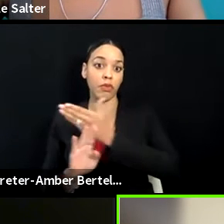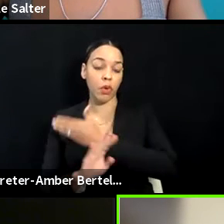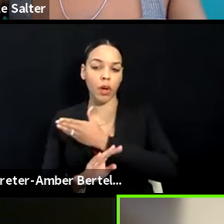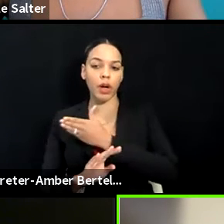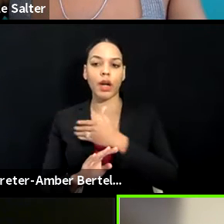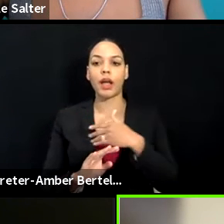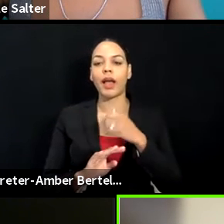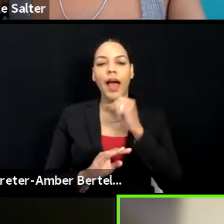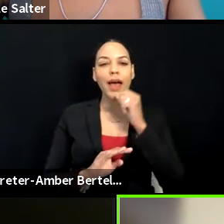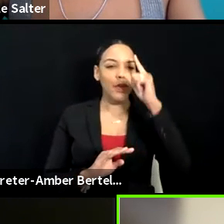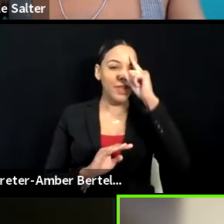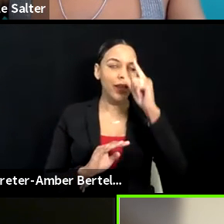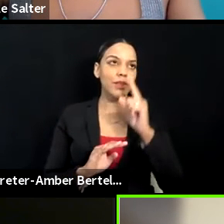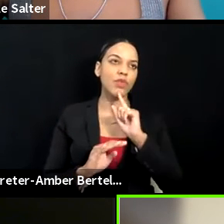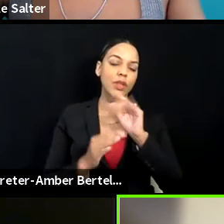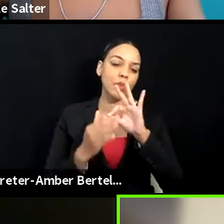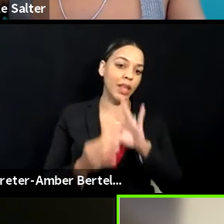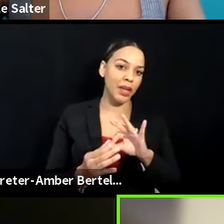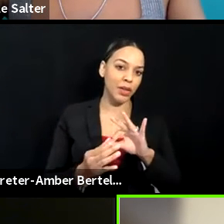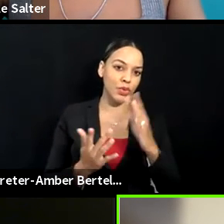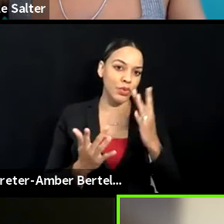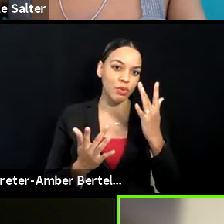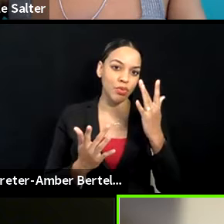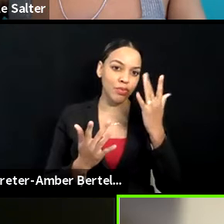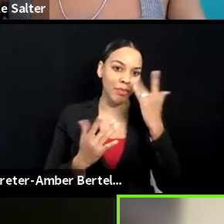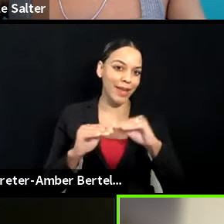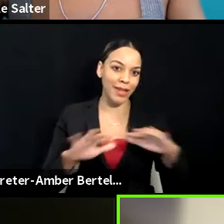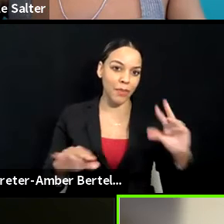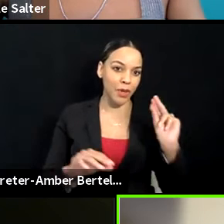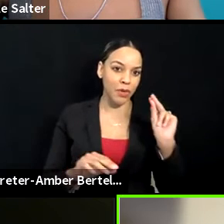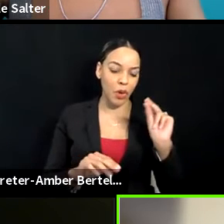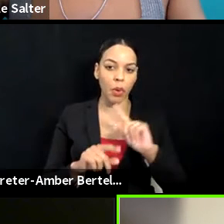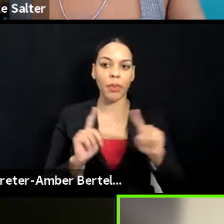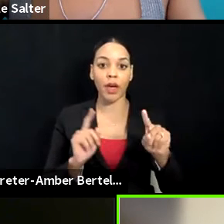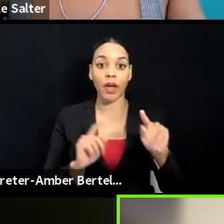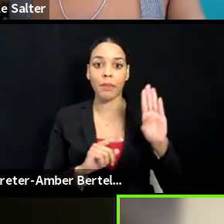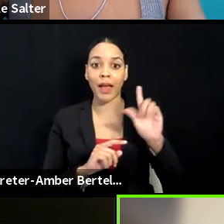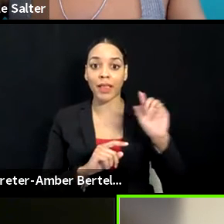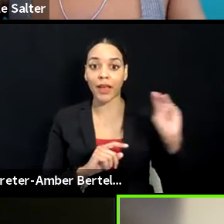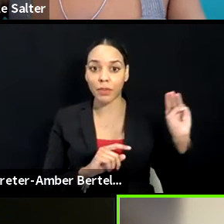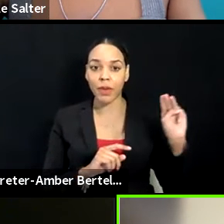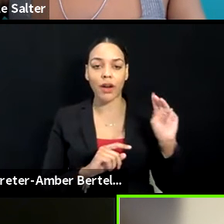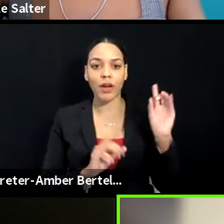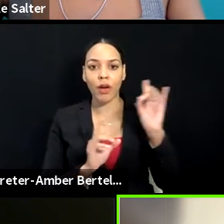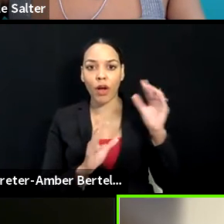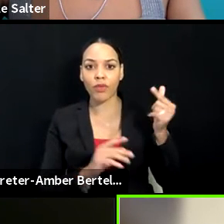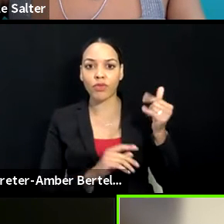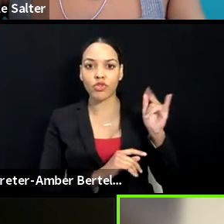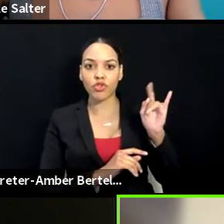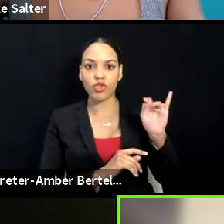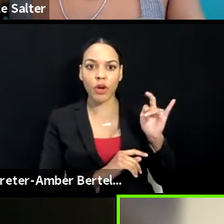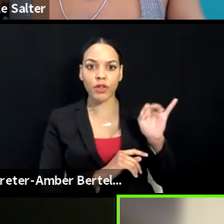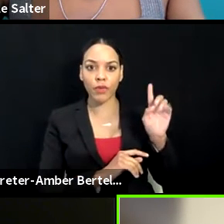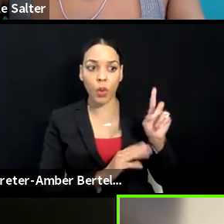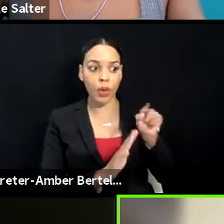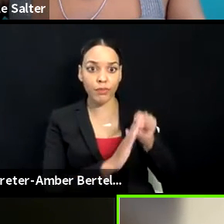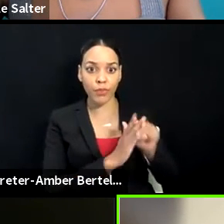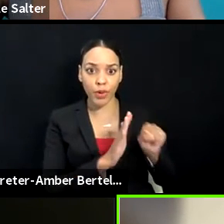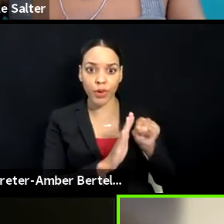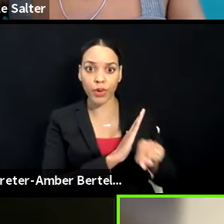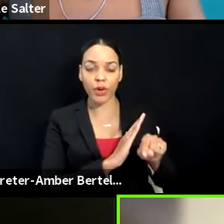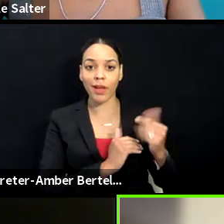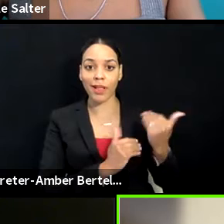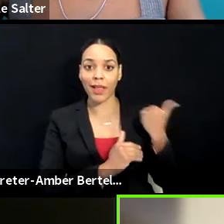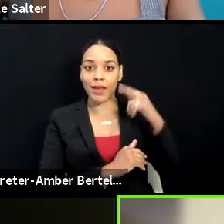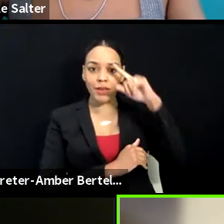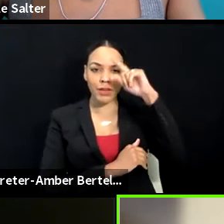and I think it's actually the fact that Black Lives Matter and the horrific murder of George Floyd created a huge awakening in this country last summer. And I